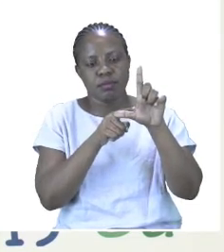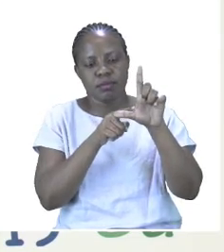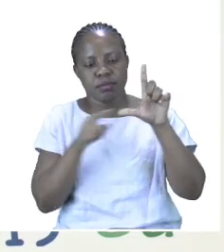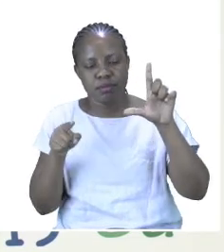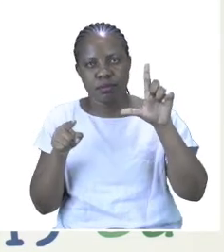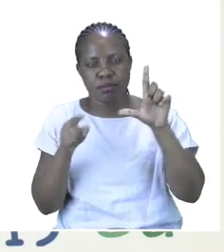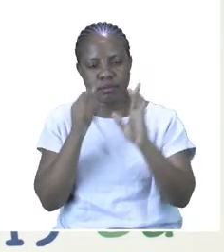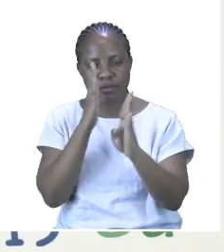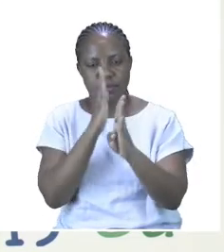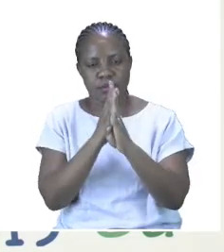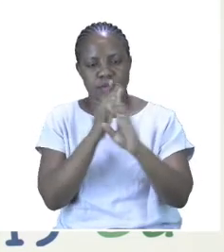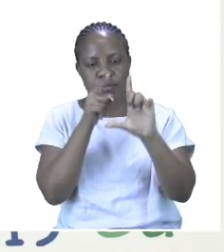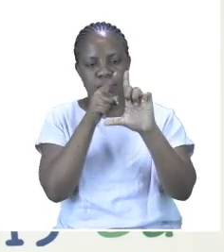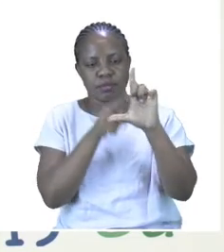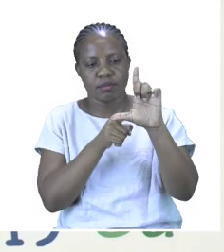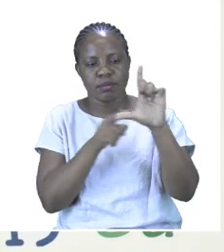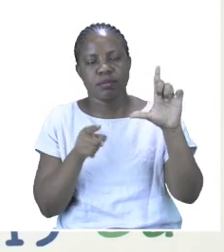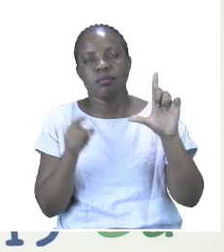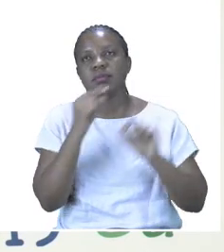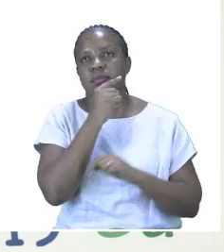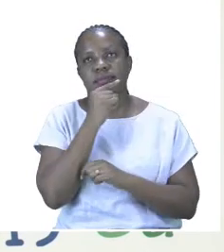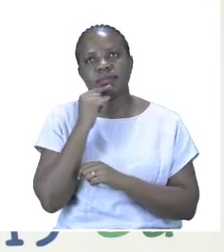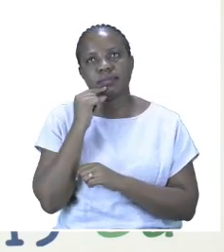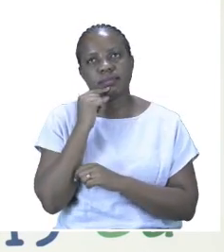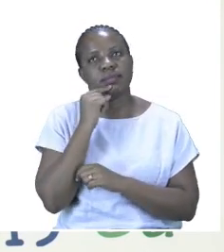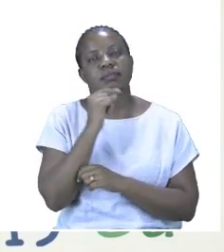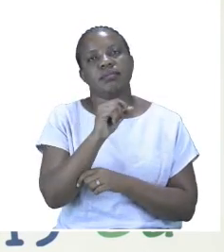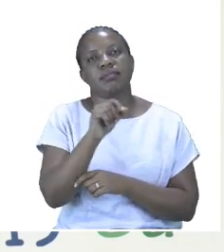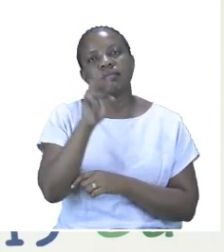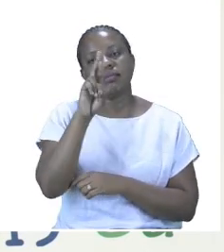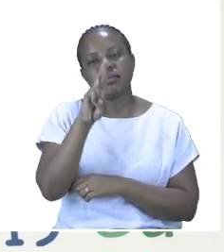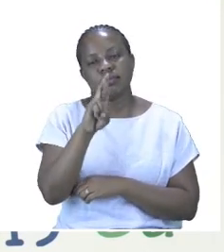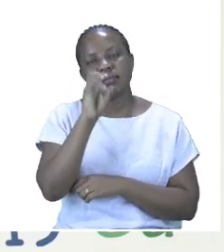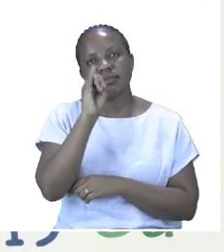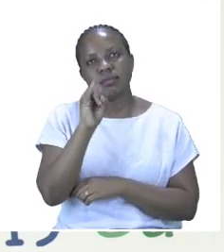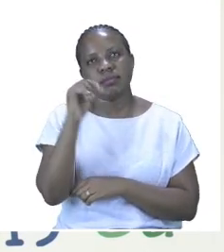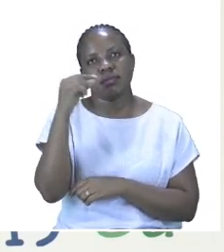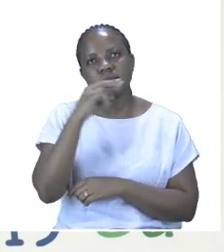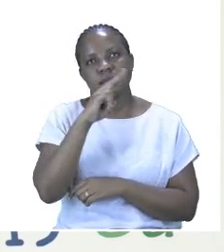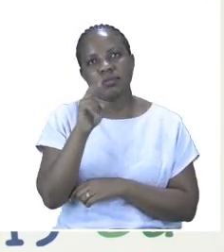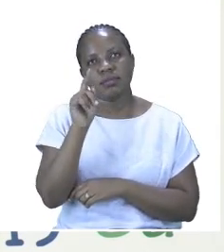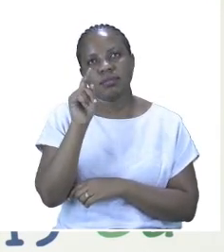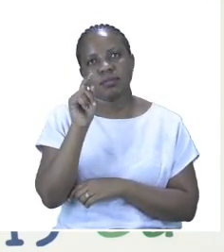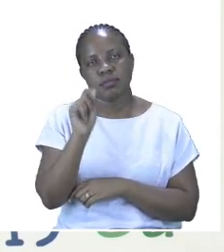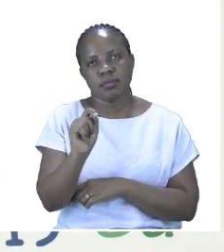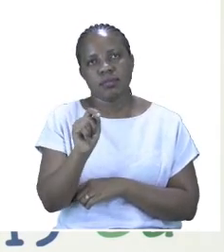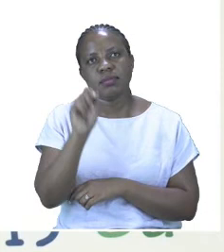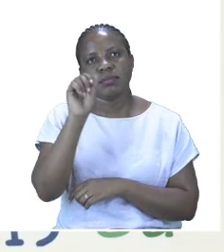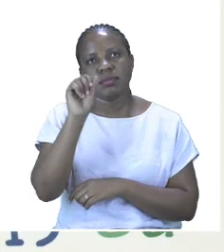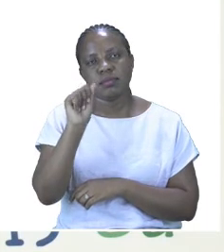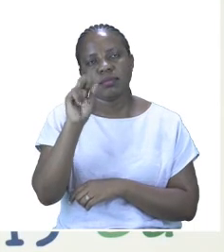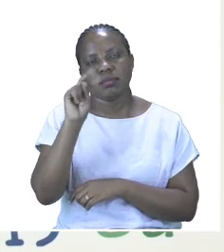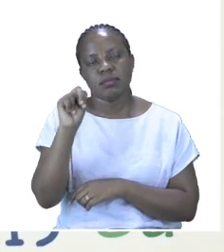straight down across. So we have our right angle. Take your time